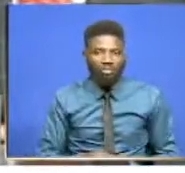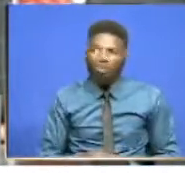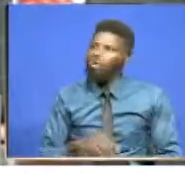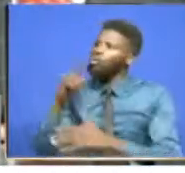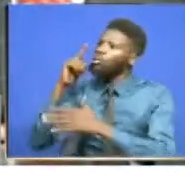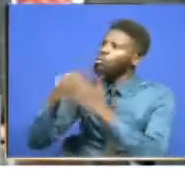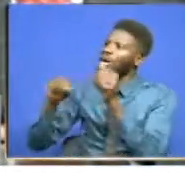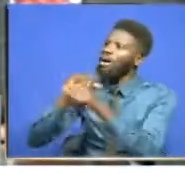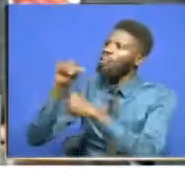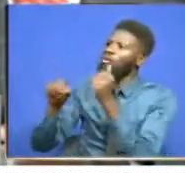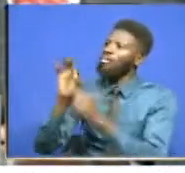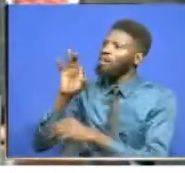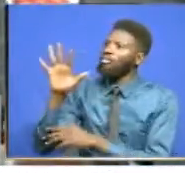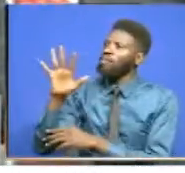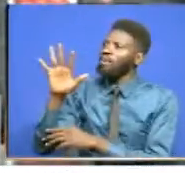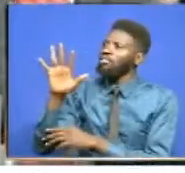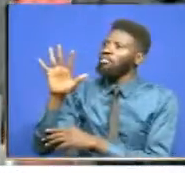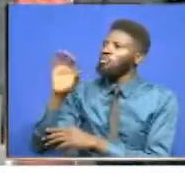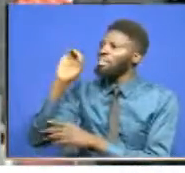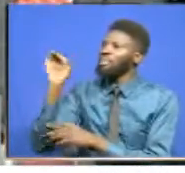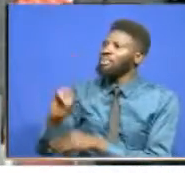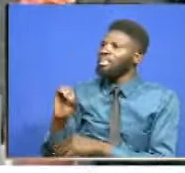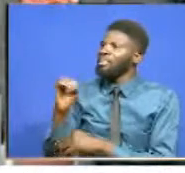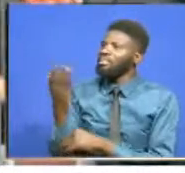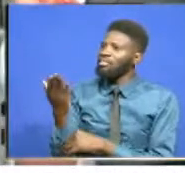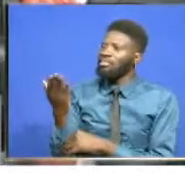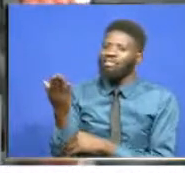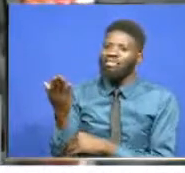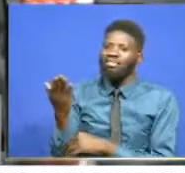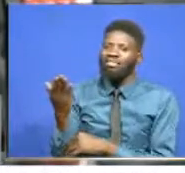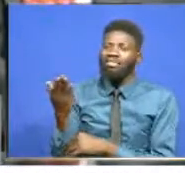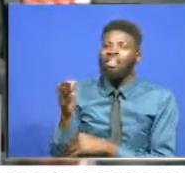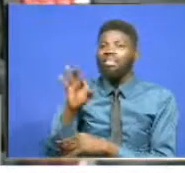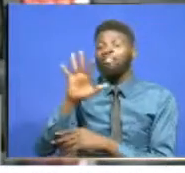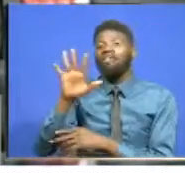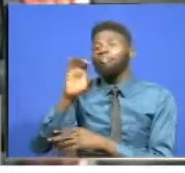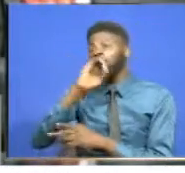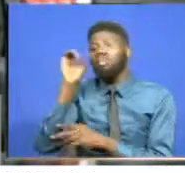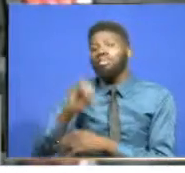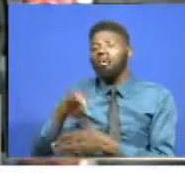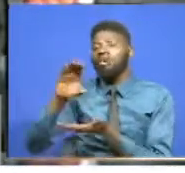actually breathing hot and cold. The 35% allocation to